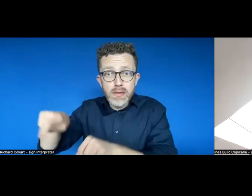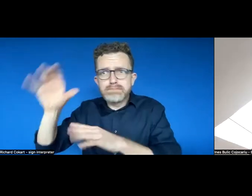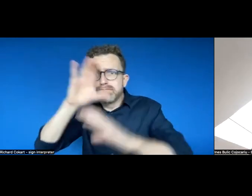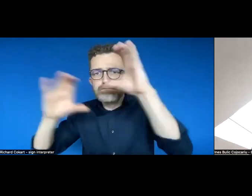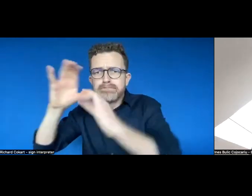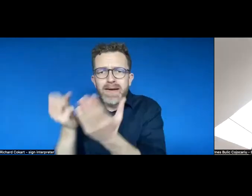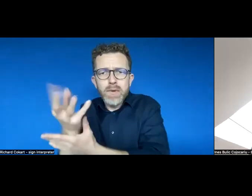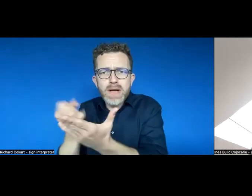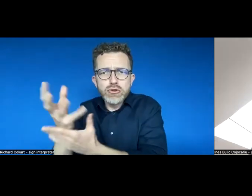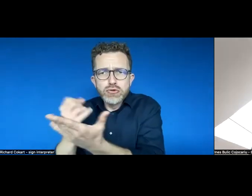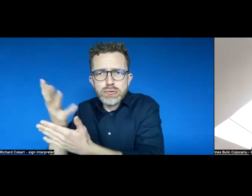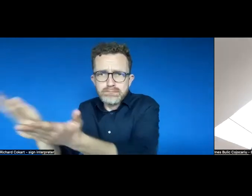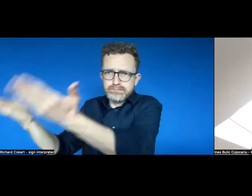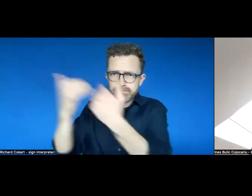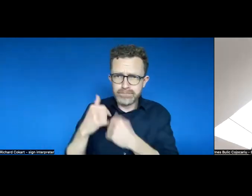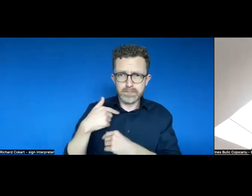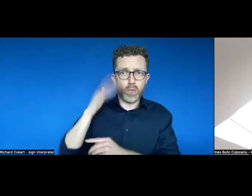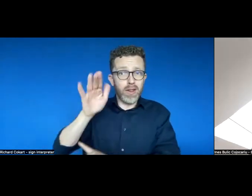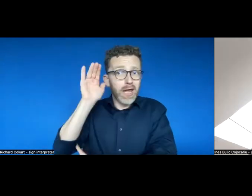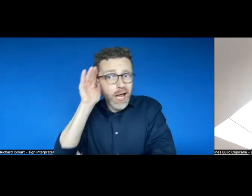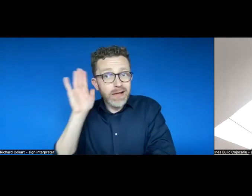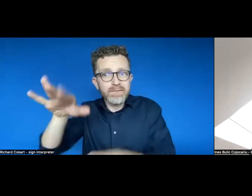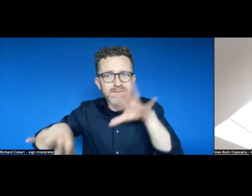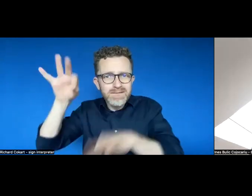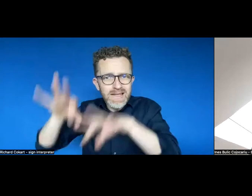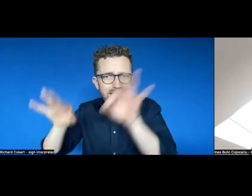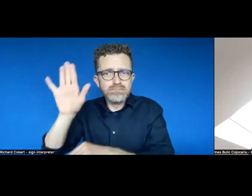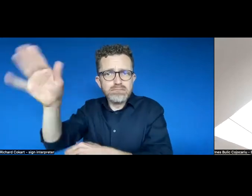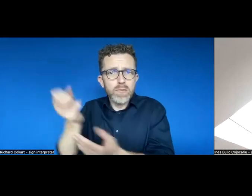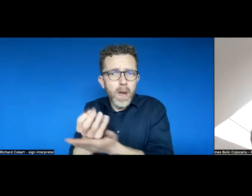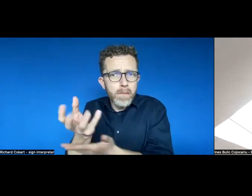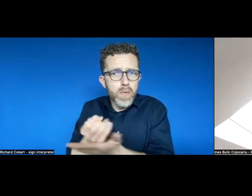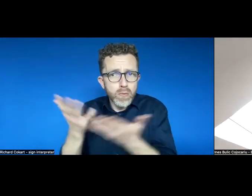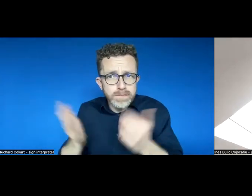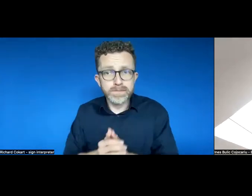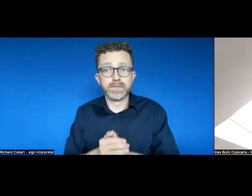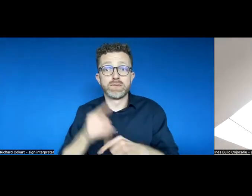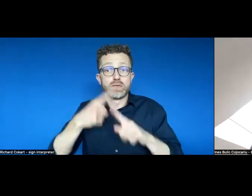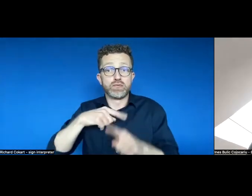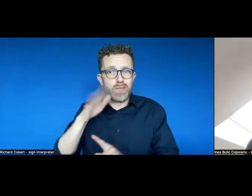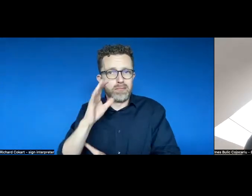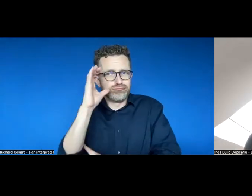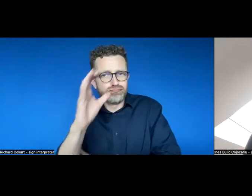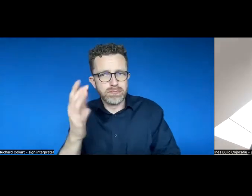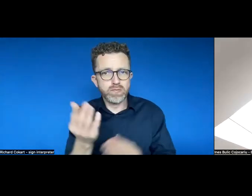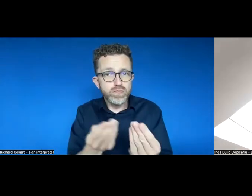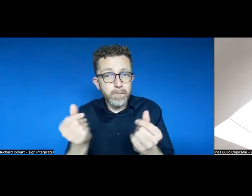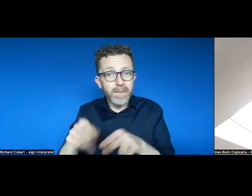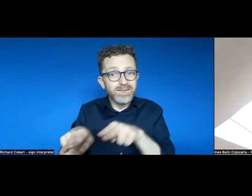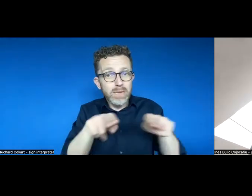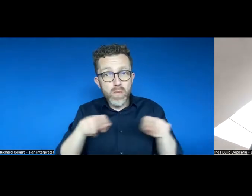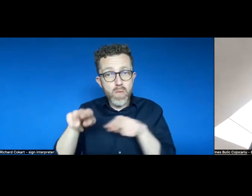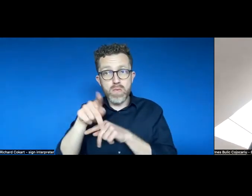on the topic and to support children with disabilities from Ukraine. So very welcome to you all. My name is Ines